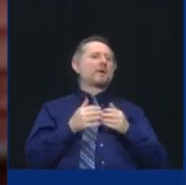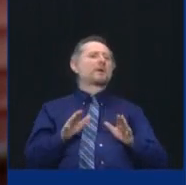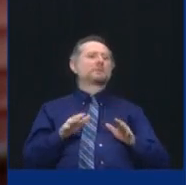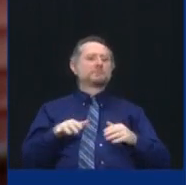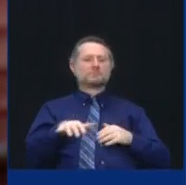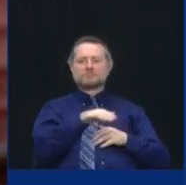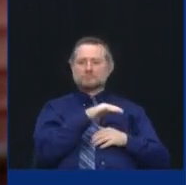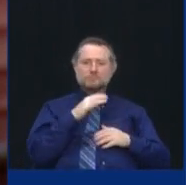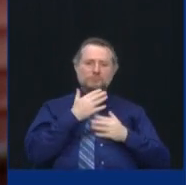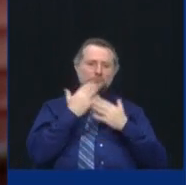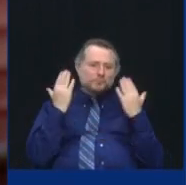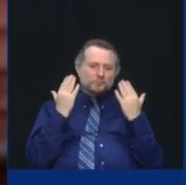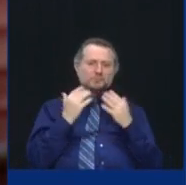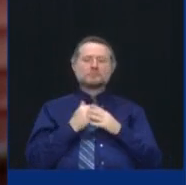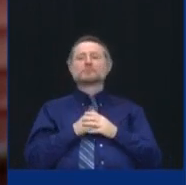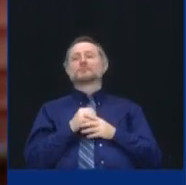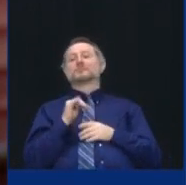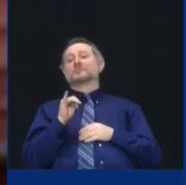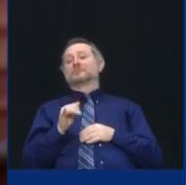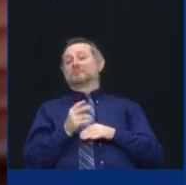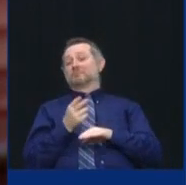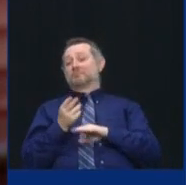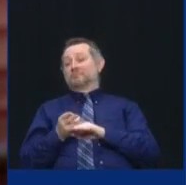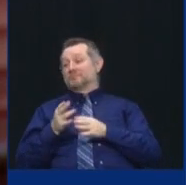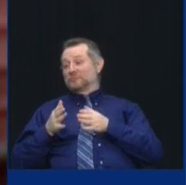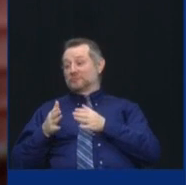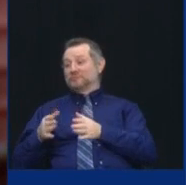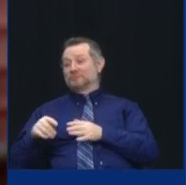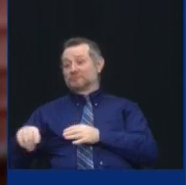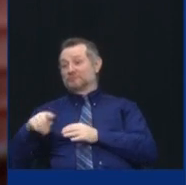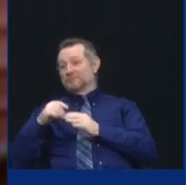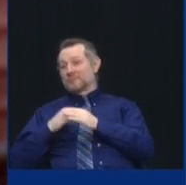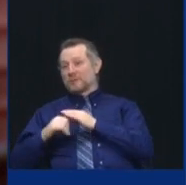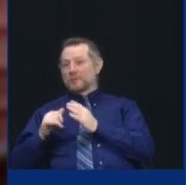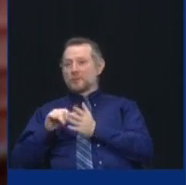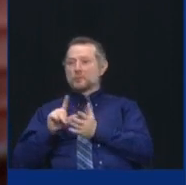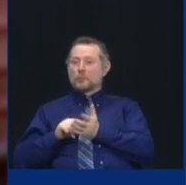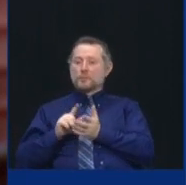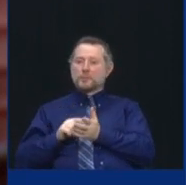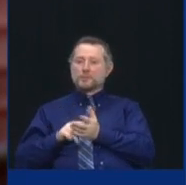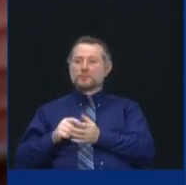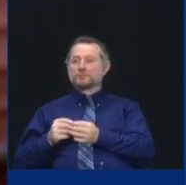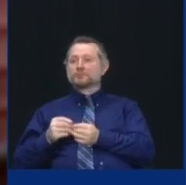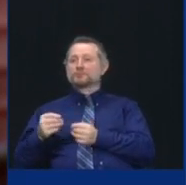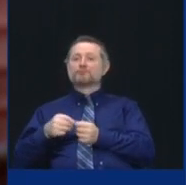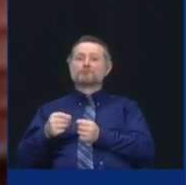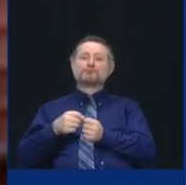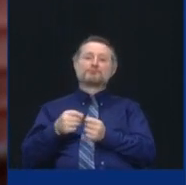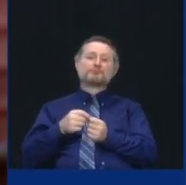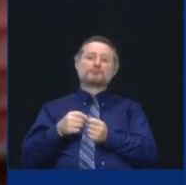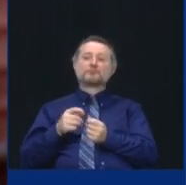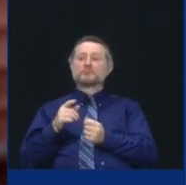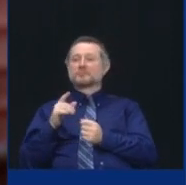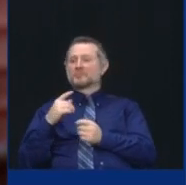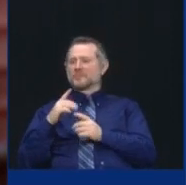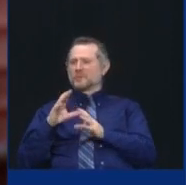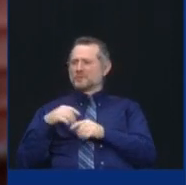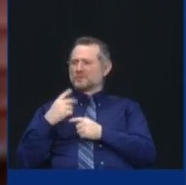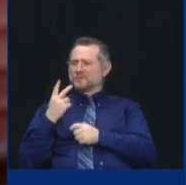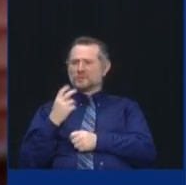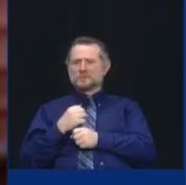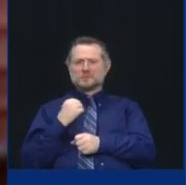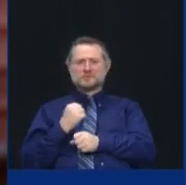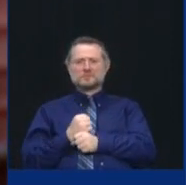Handing pamphlets to people on the subway system as has been done over the past 2 years,